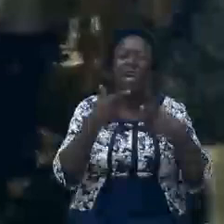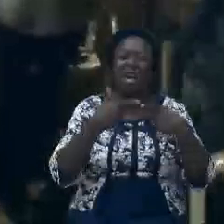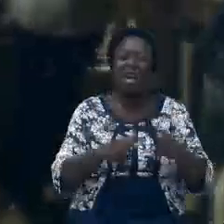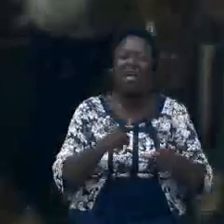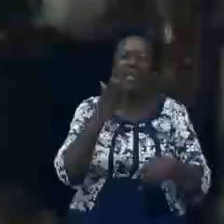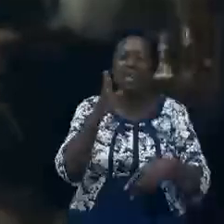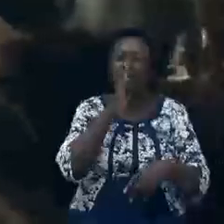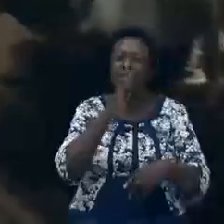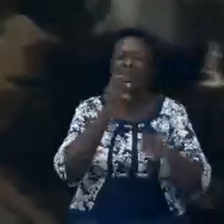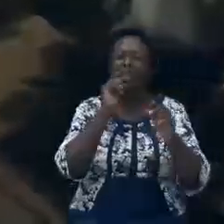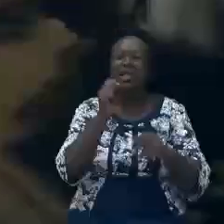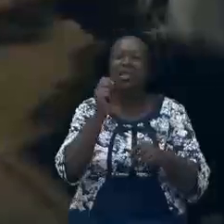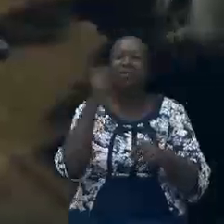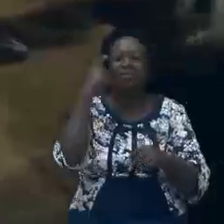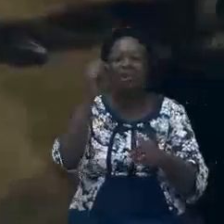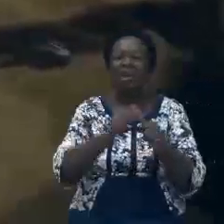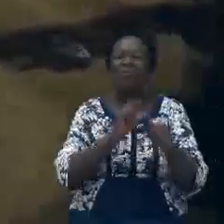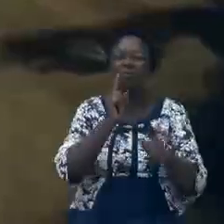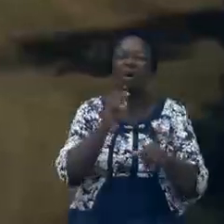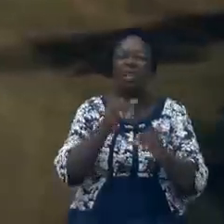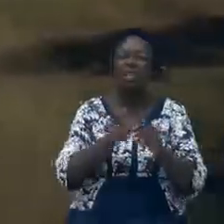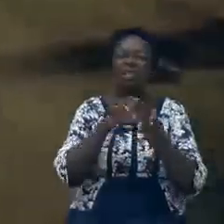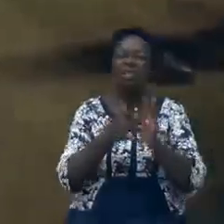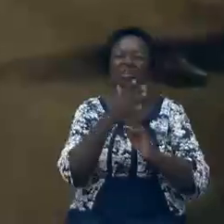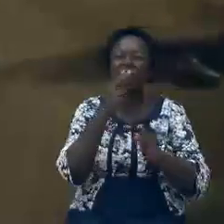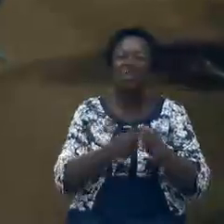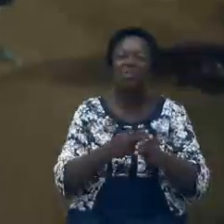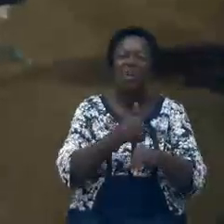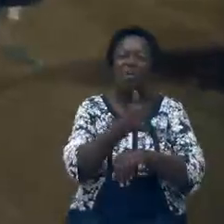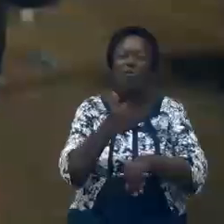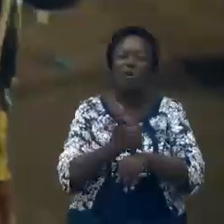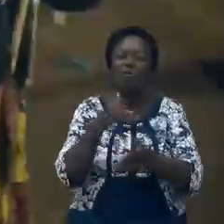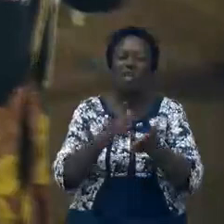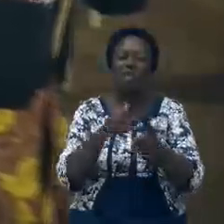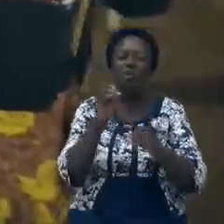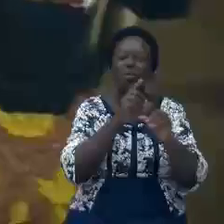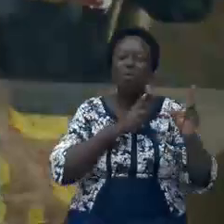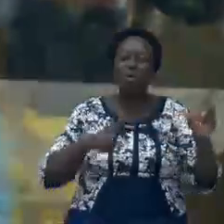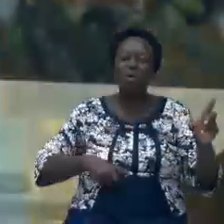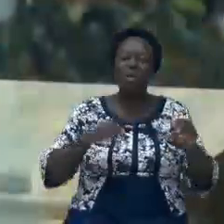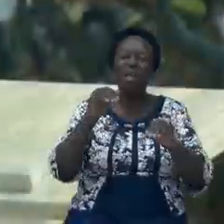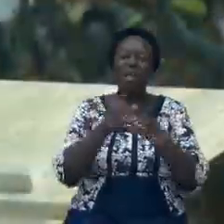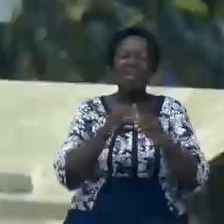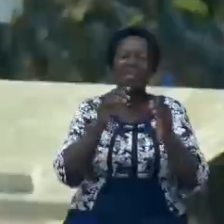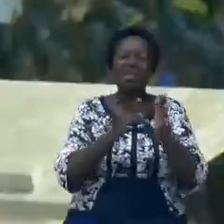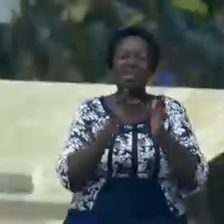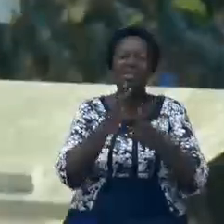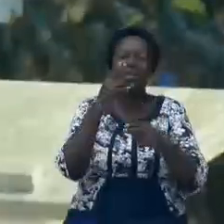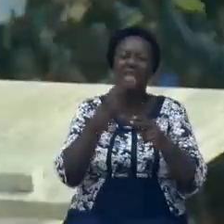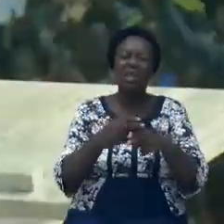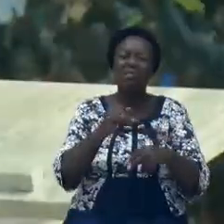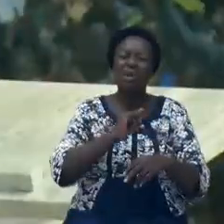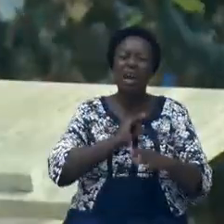everyone. Deliver everyone. Let there be testimony for everyone. Confirm it,